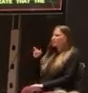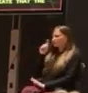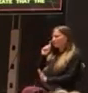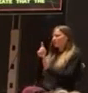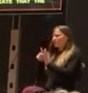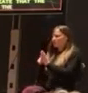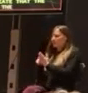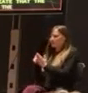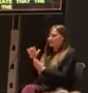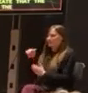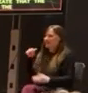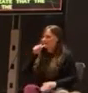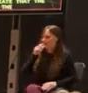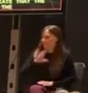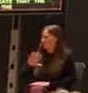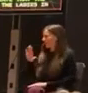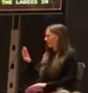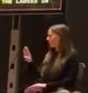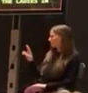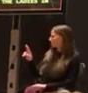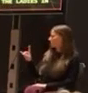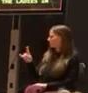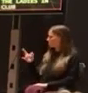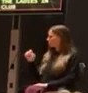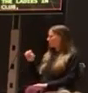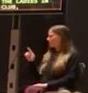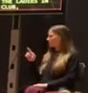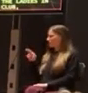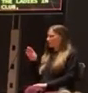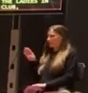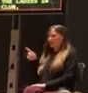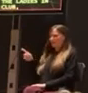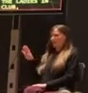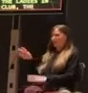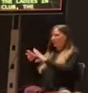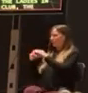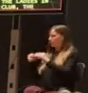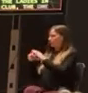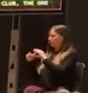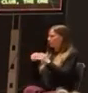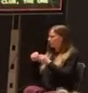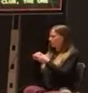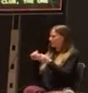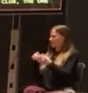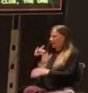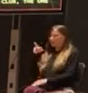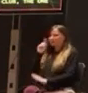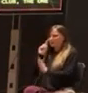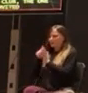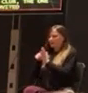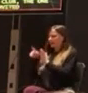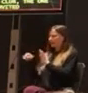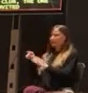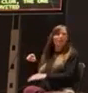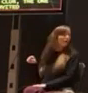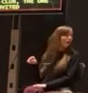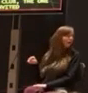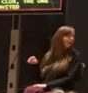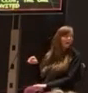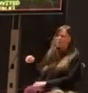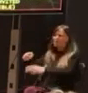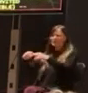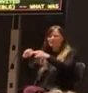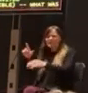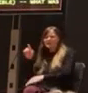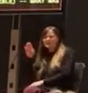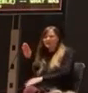bridge club, this the one that you invited, you go to their homes and such. I forgot, what is the name of the